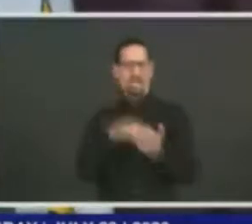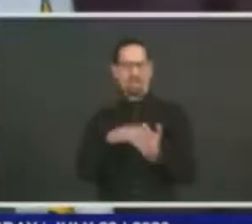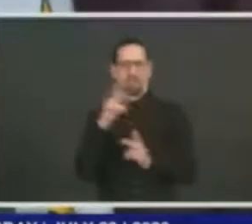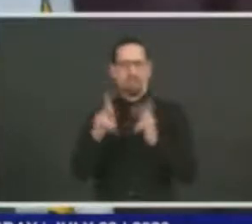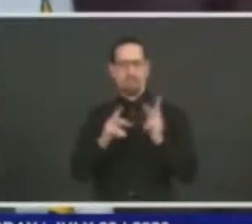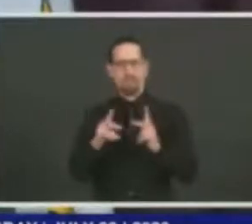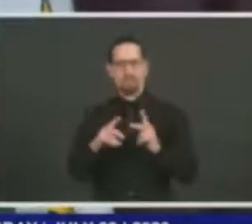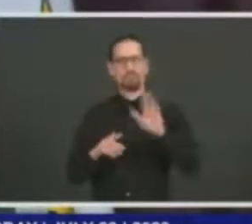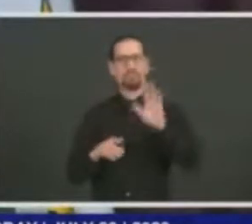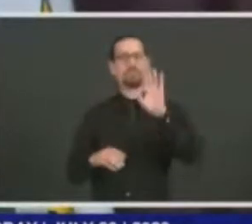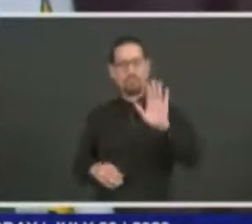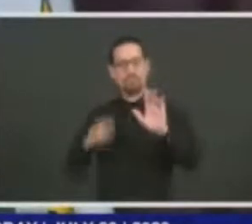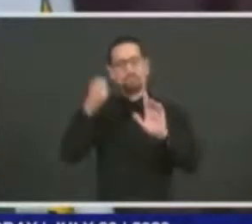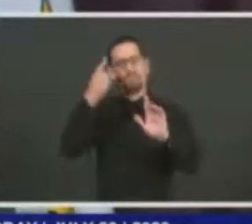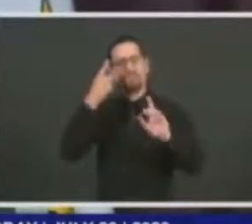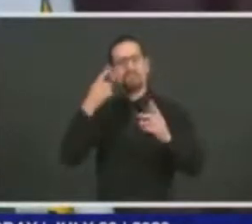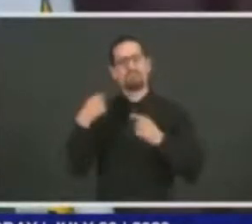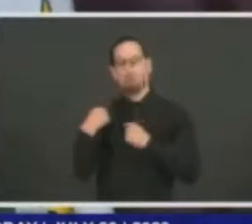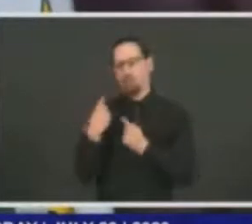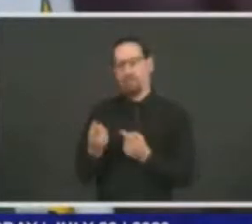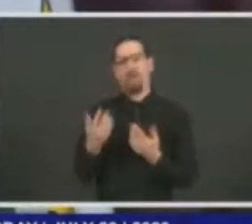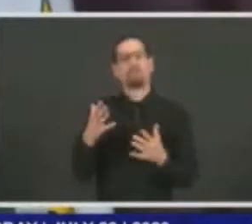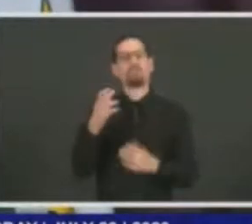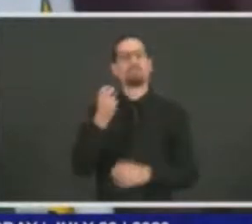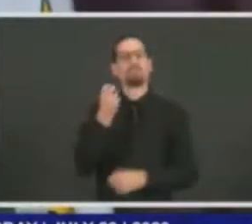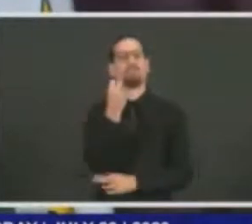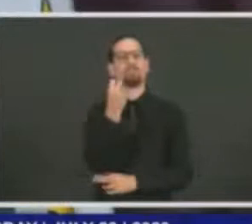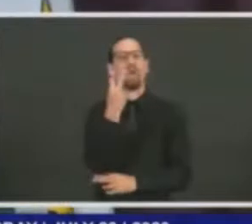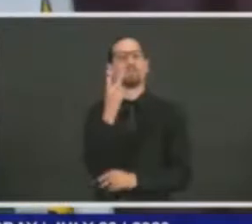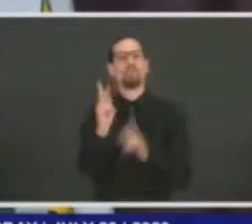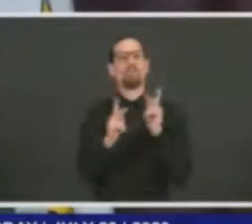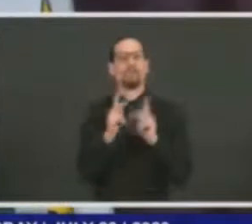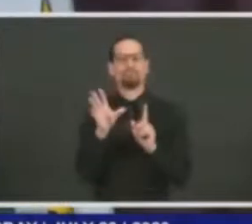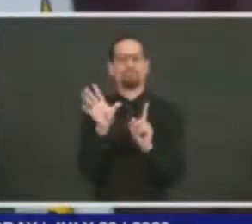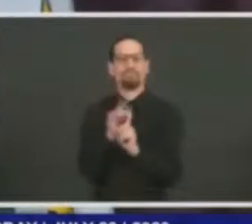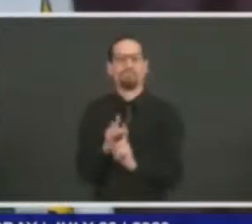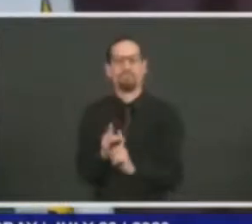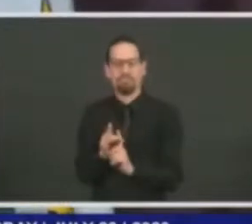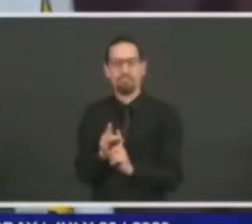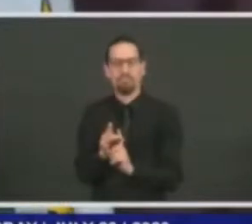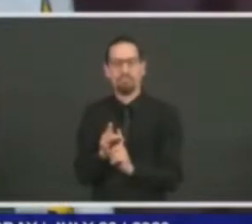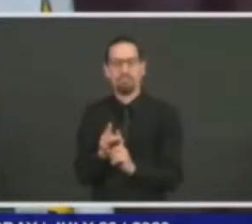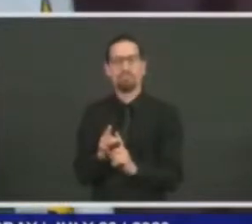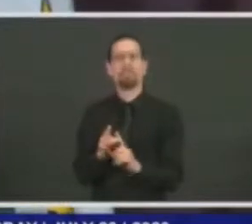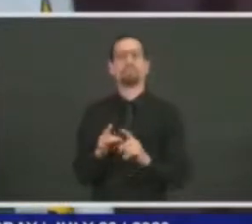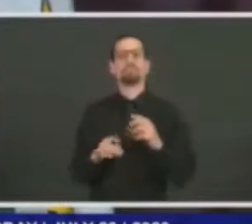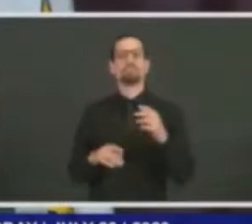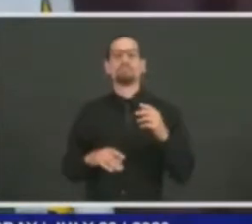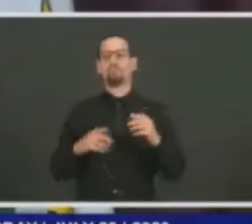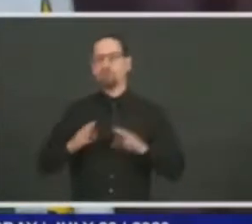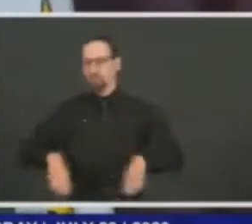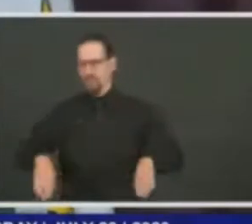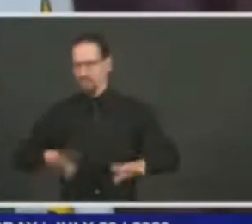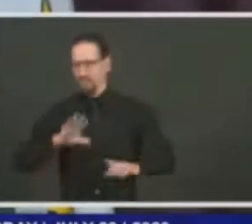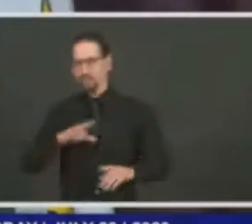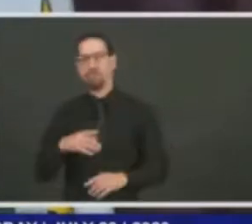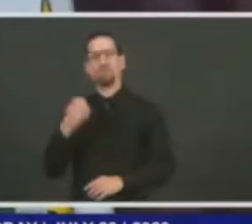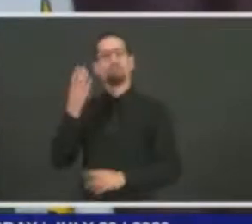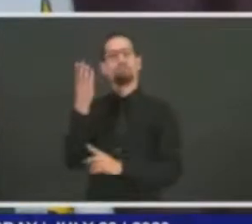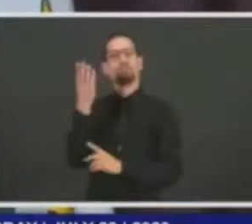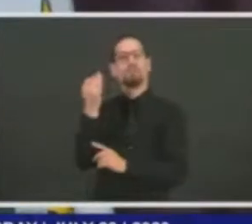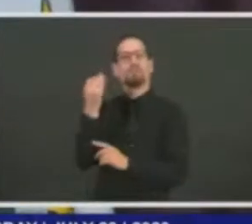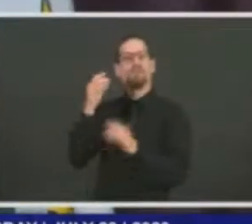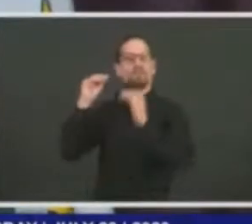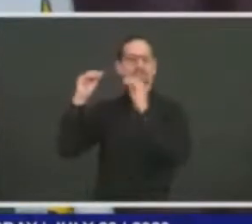and 14 among the staff members. In every instance, We caught the case quickly. We closed the areas